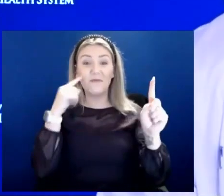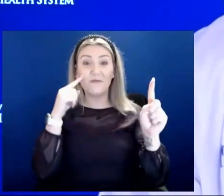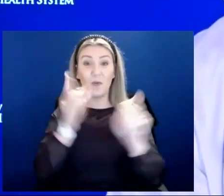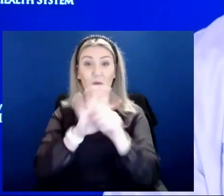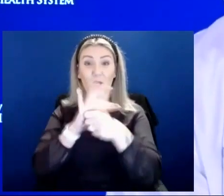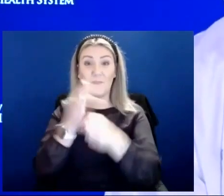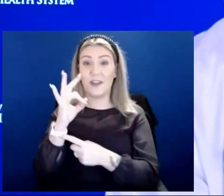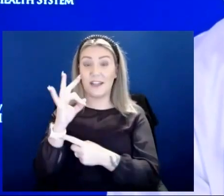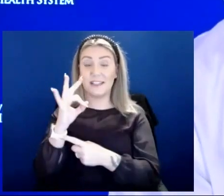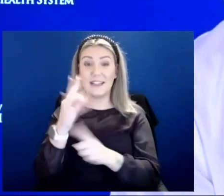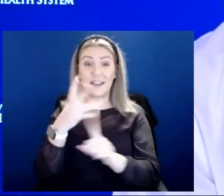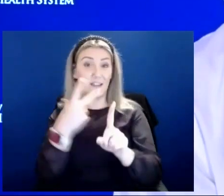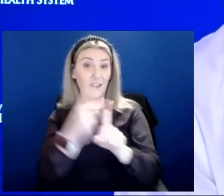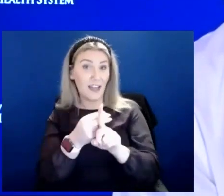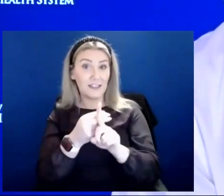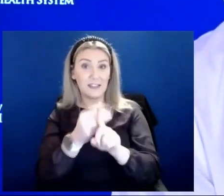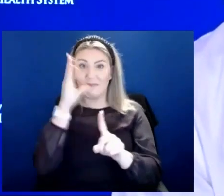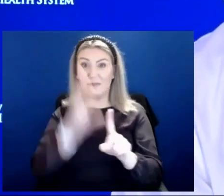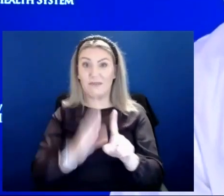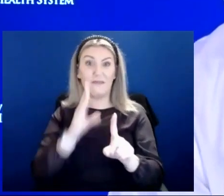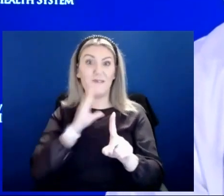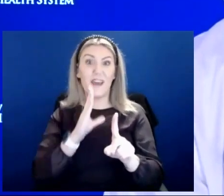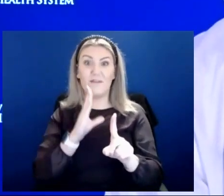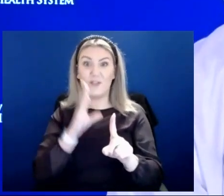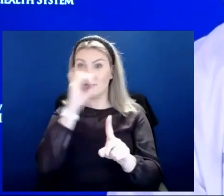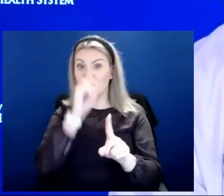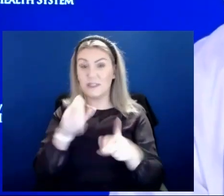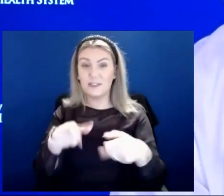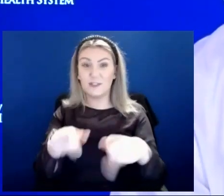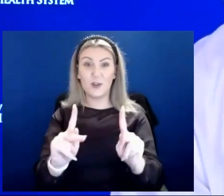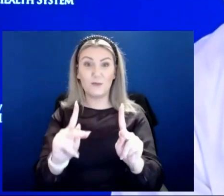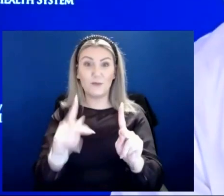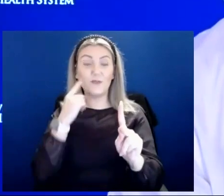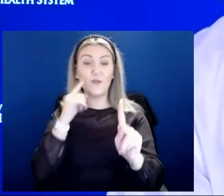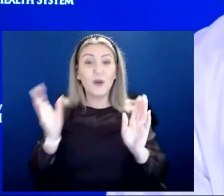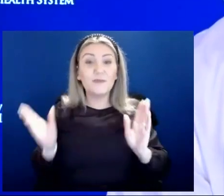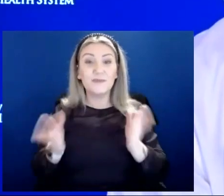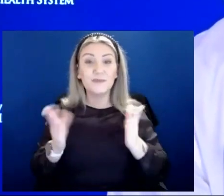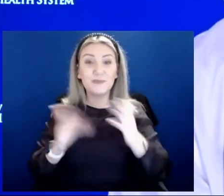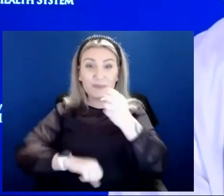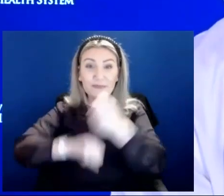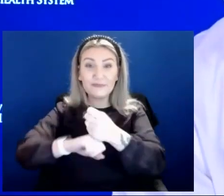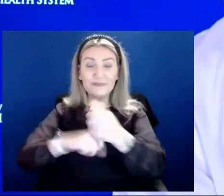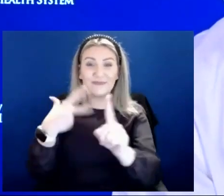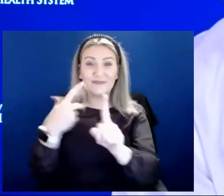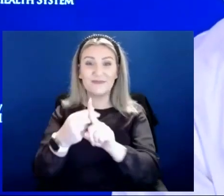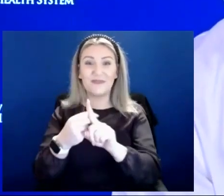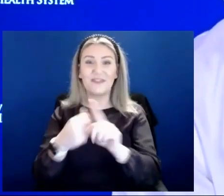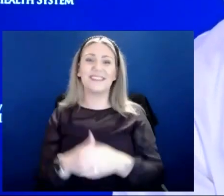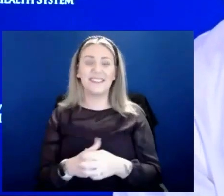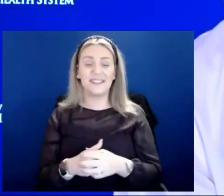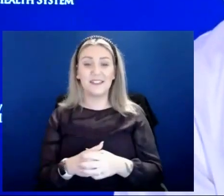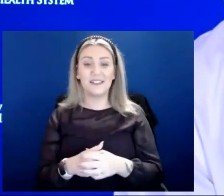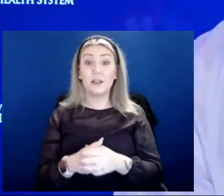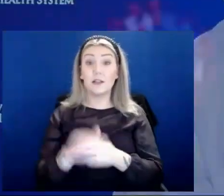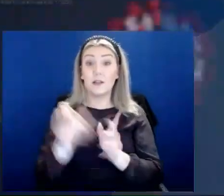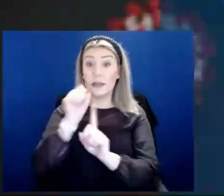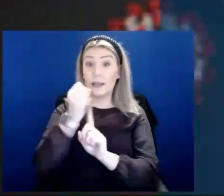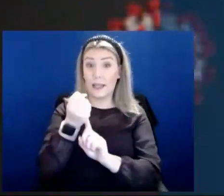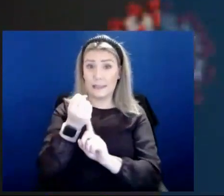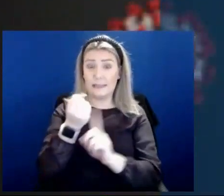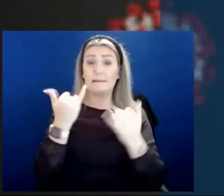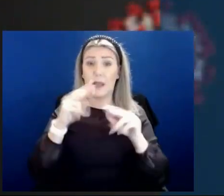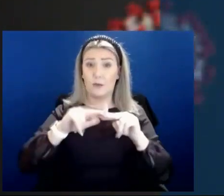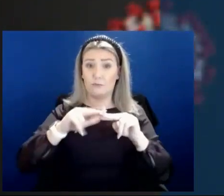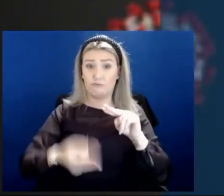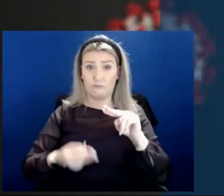and can never miss an opportunity to endorse the vaccinations. So our cases are going down.